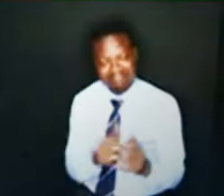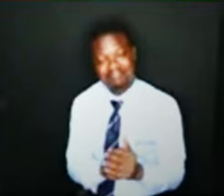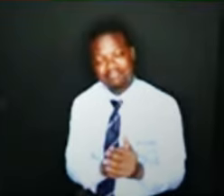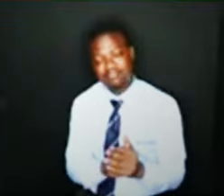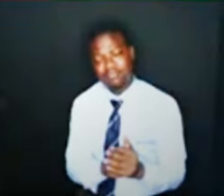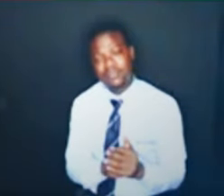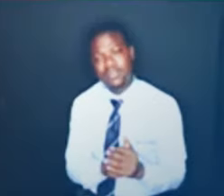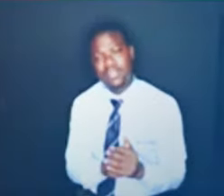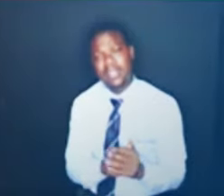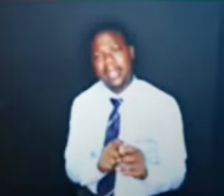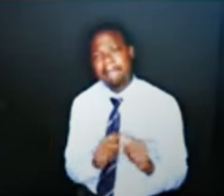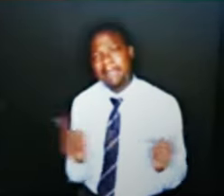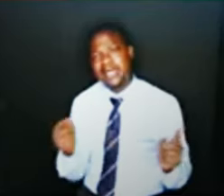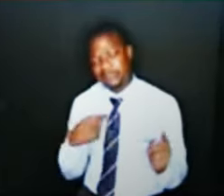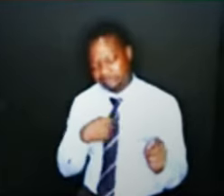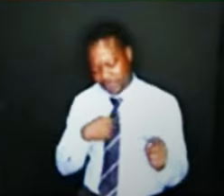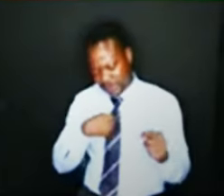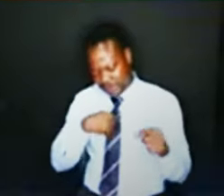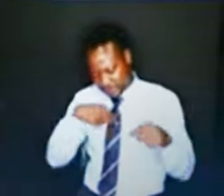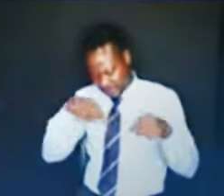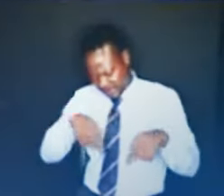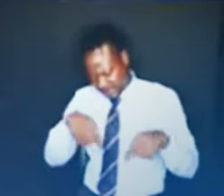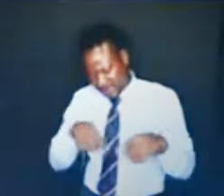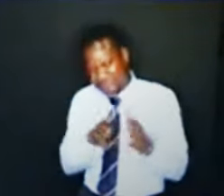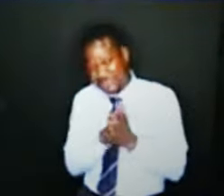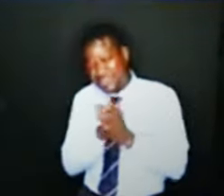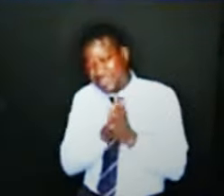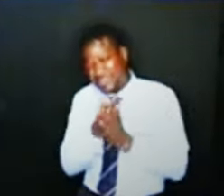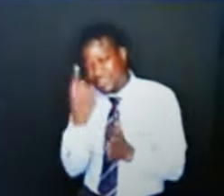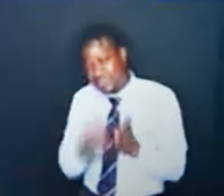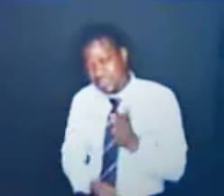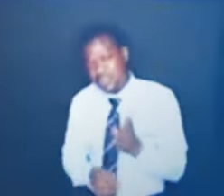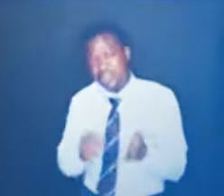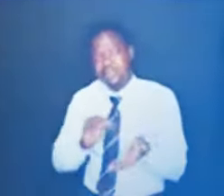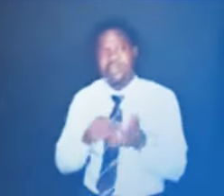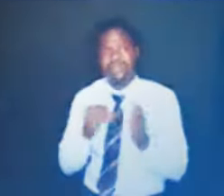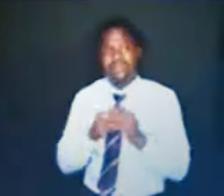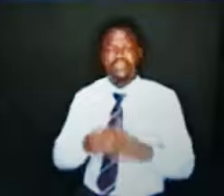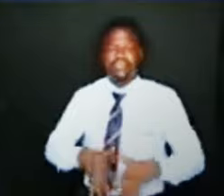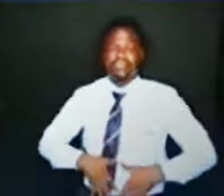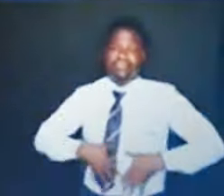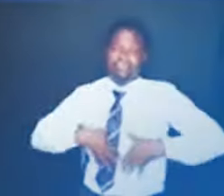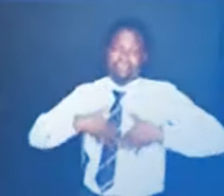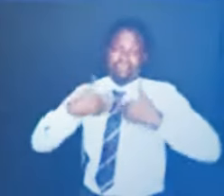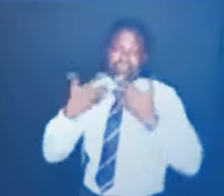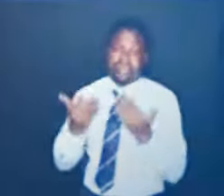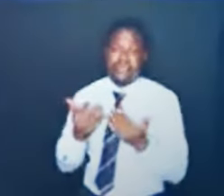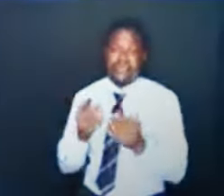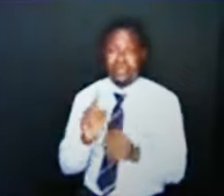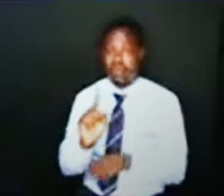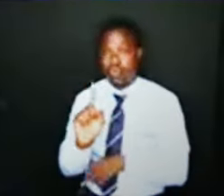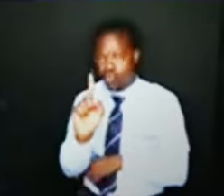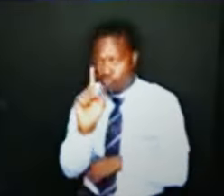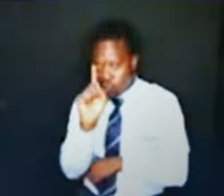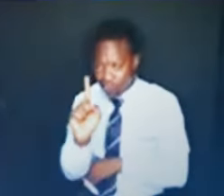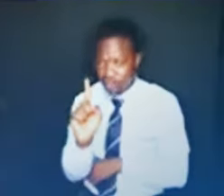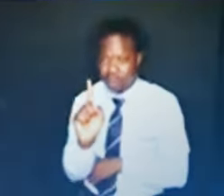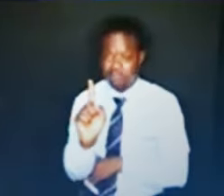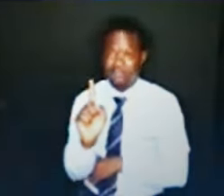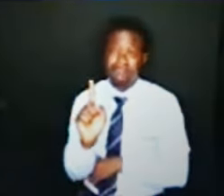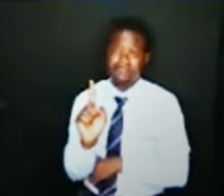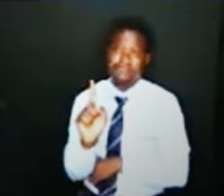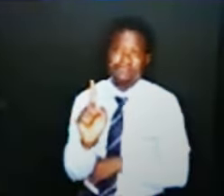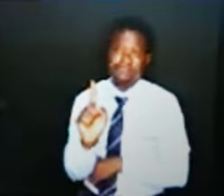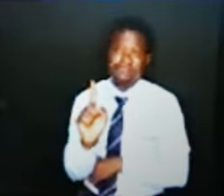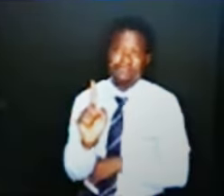however my interest this evening is to deal with confession one nanso ene nwumre ba bia mani kire no ene